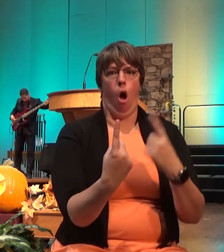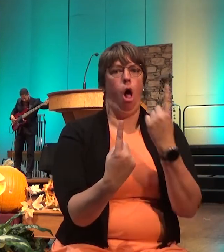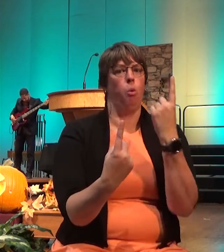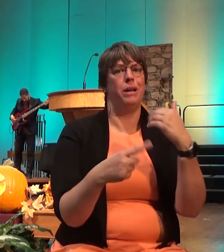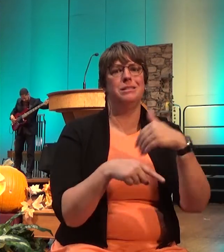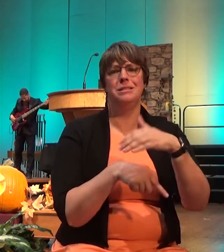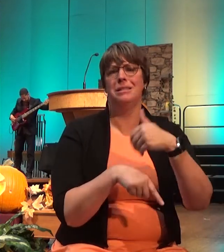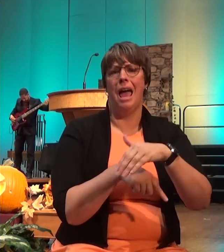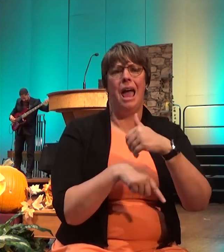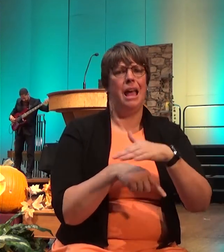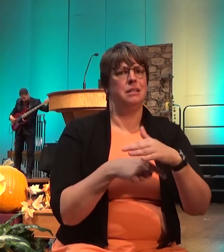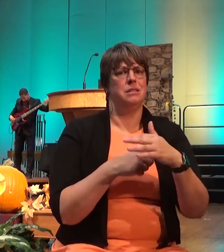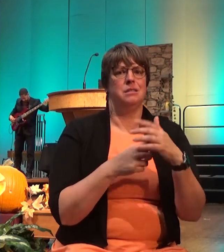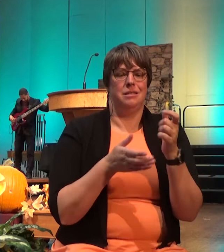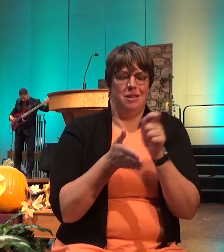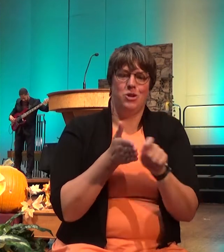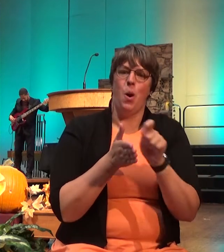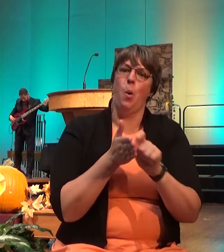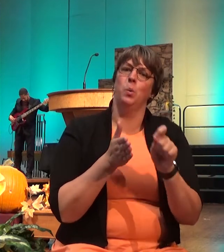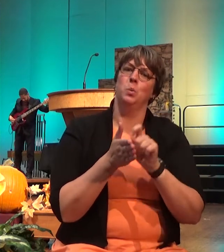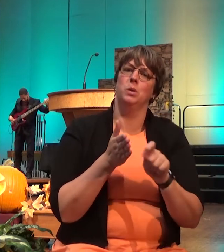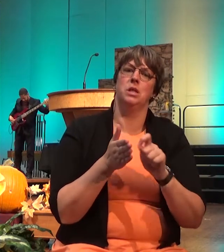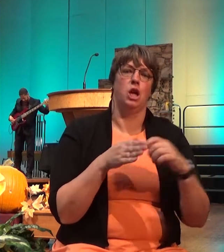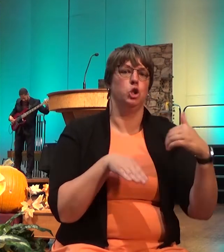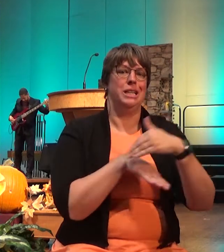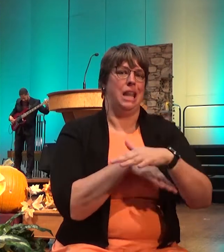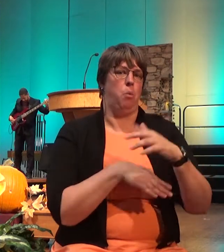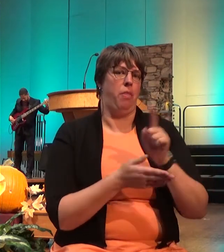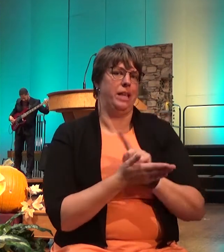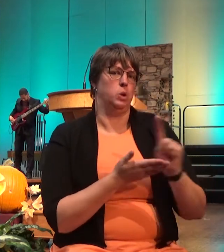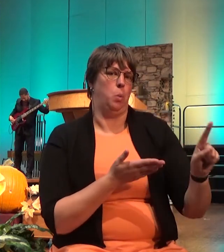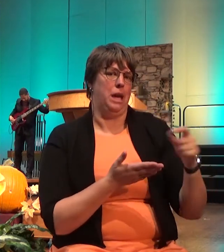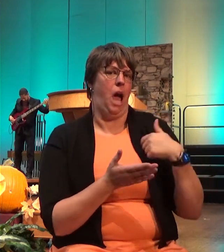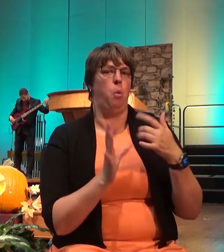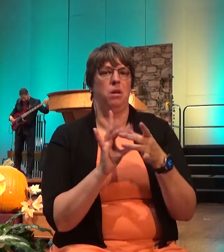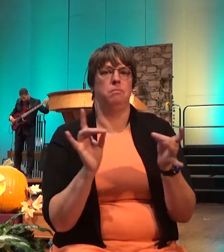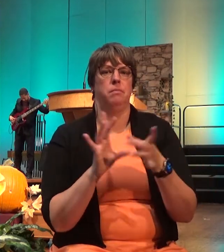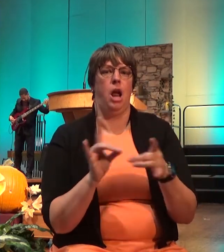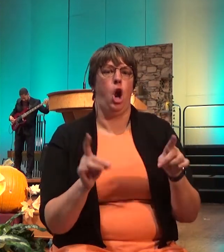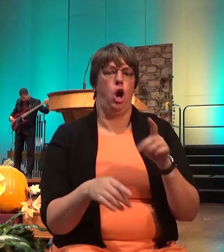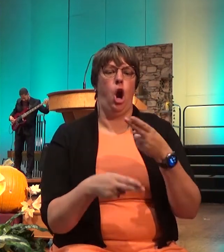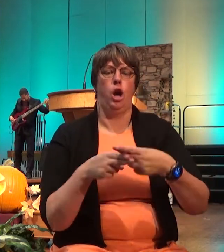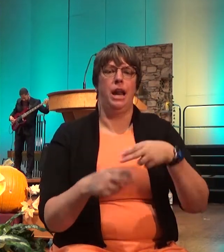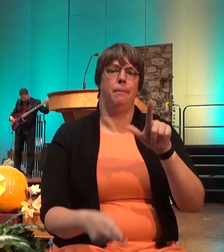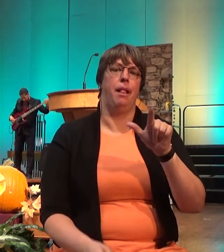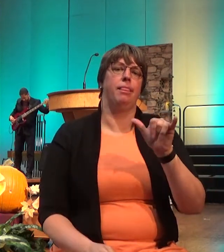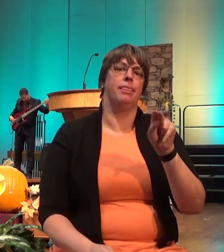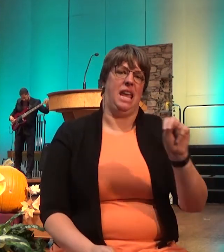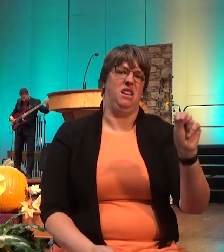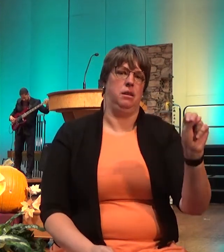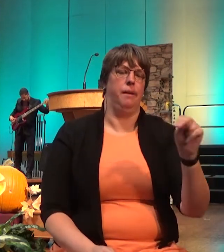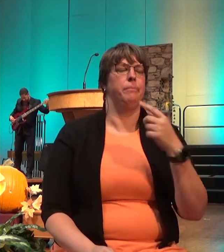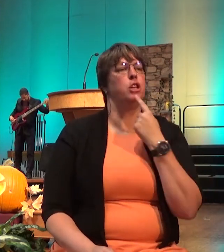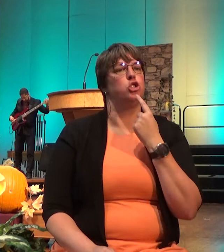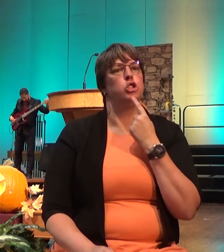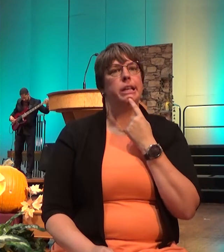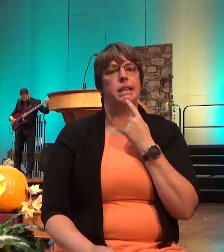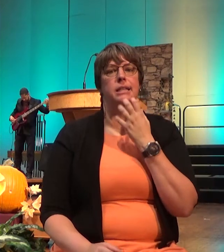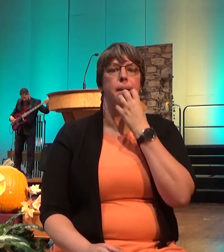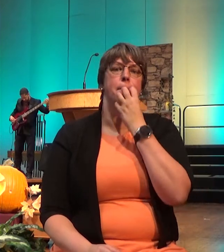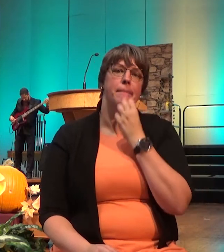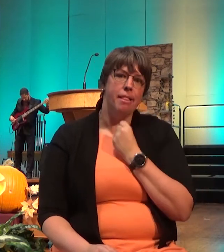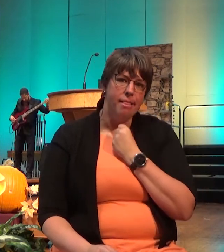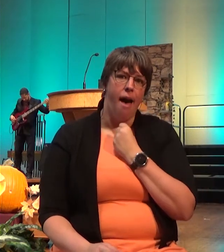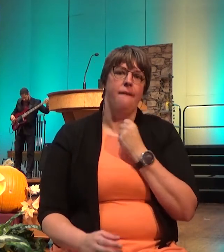beautiful love notes, and she sent one this past week, and I want to share it. Her name is Lynn. And she said to us, "Beloved Mile